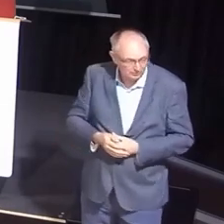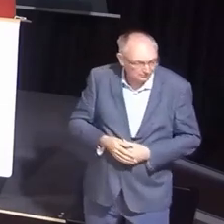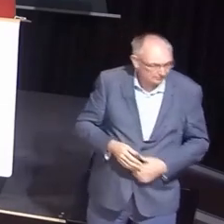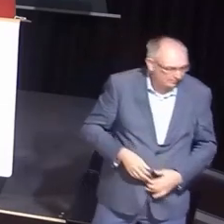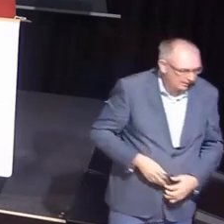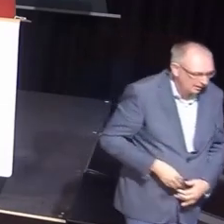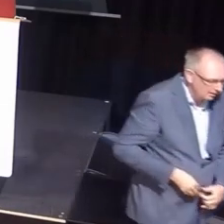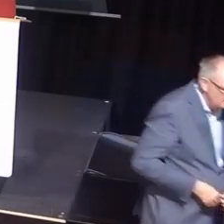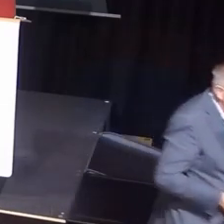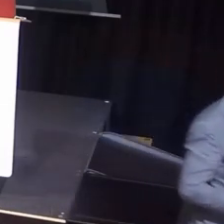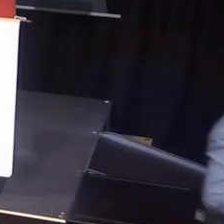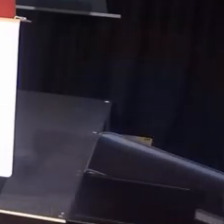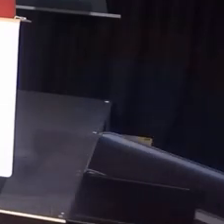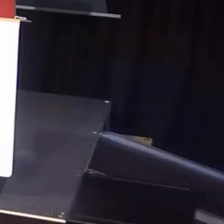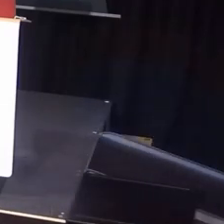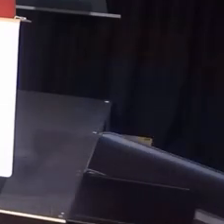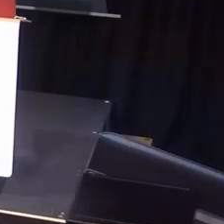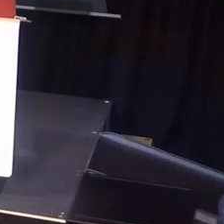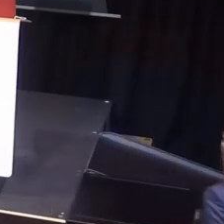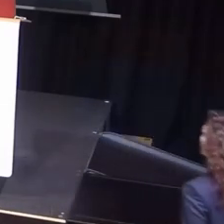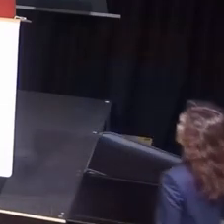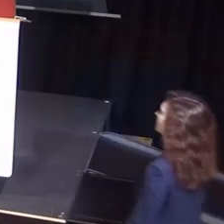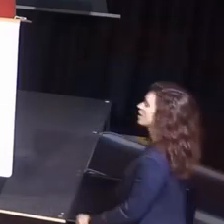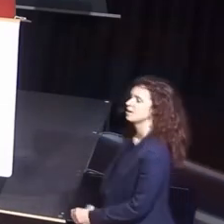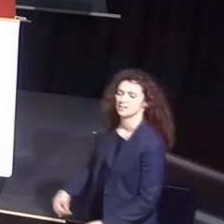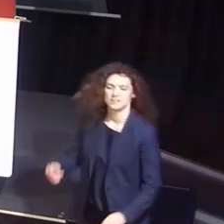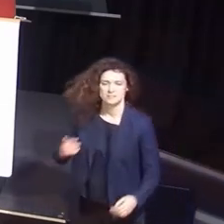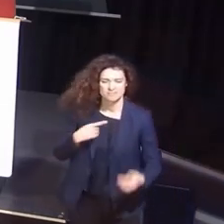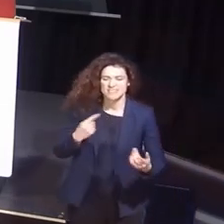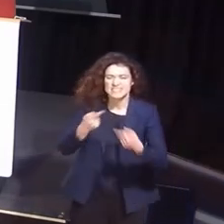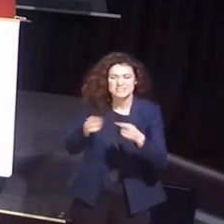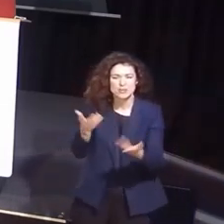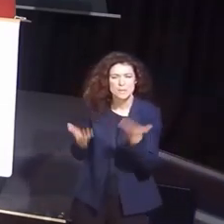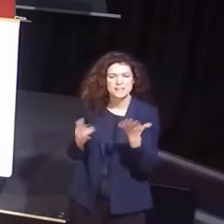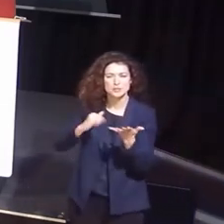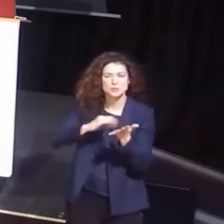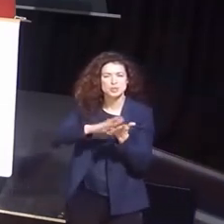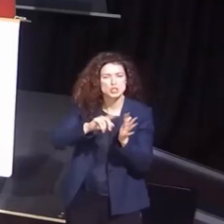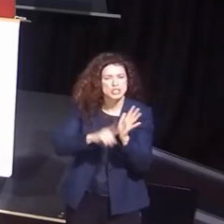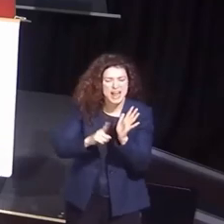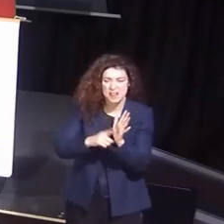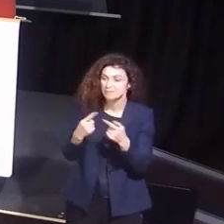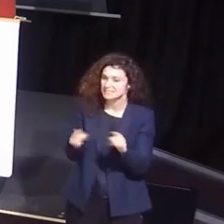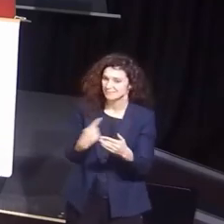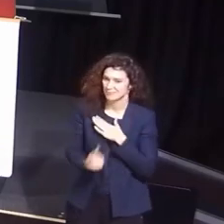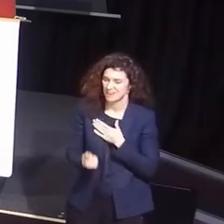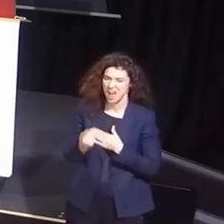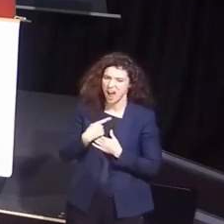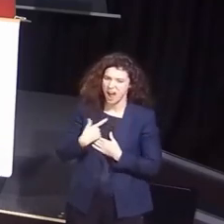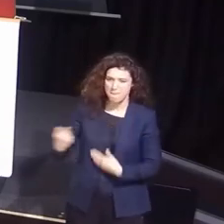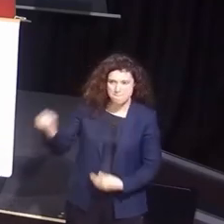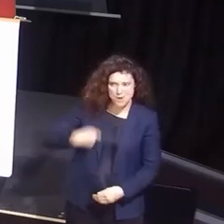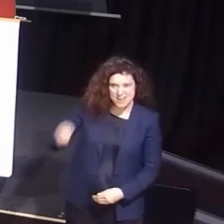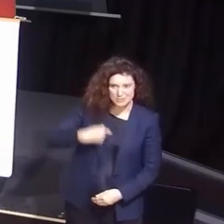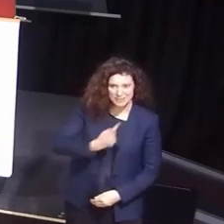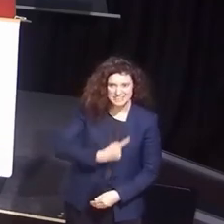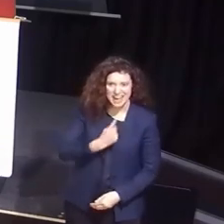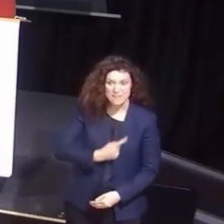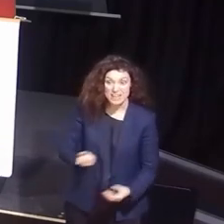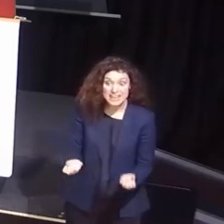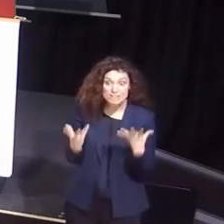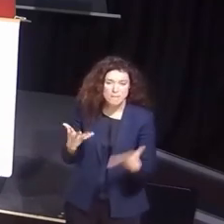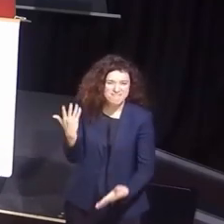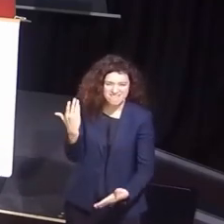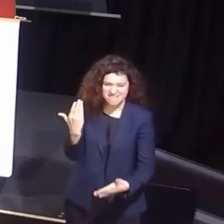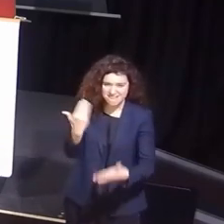quick. So I'm really different to Shell and maybe even everyone else on the panel. I punish myself. I don't ever give up.